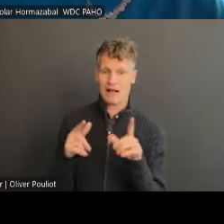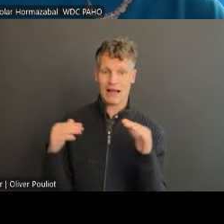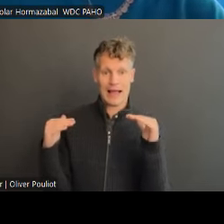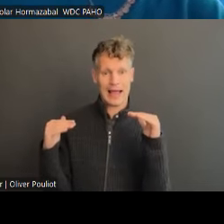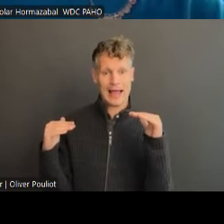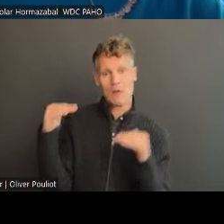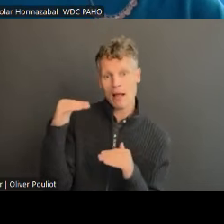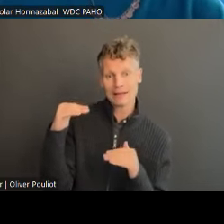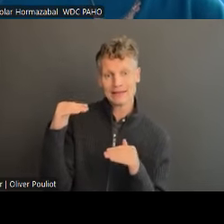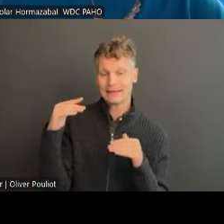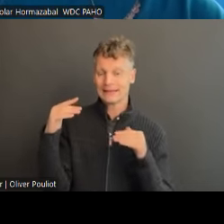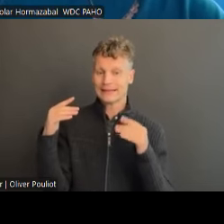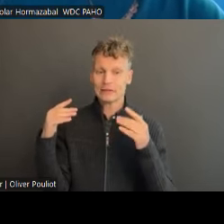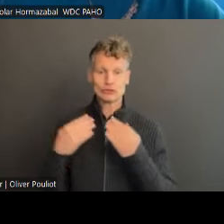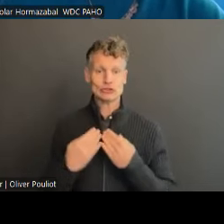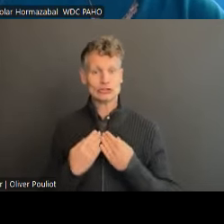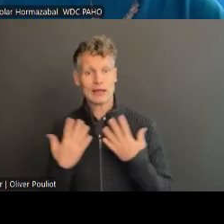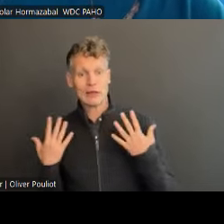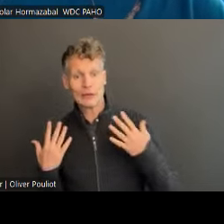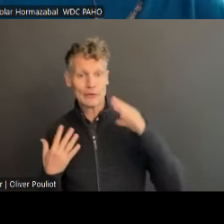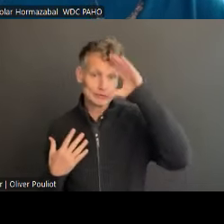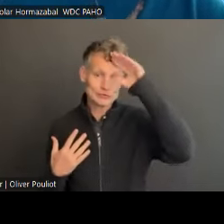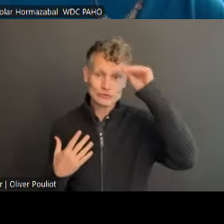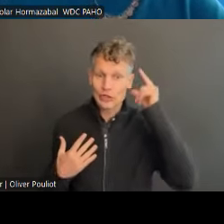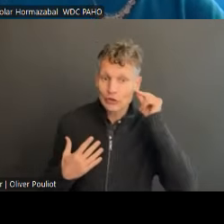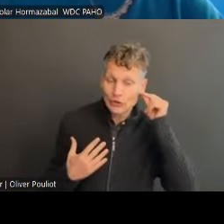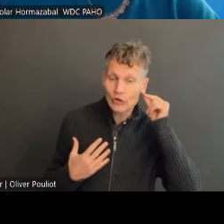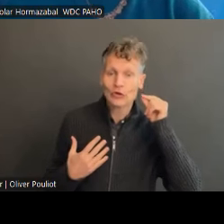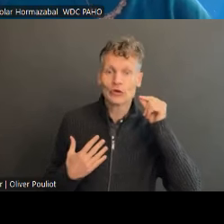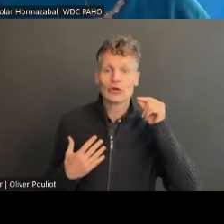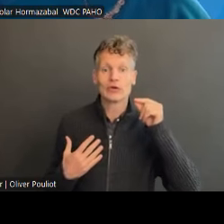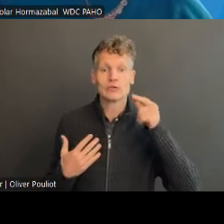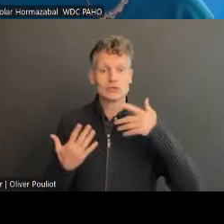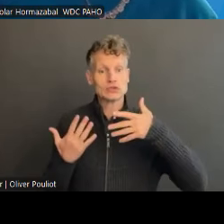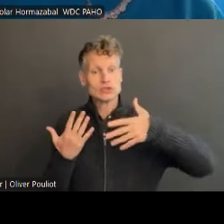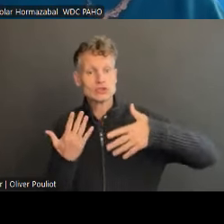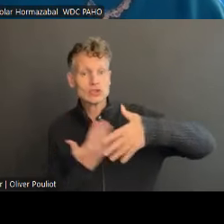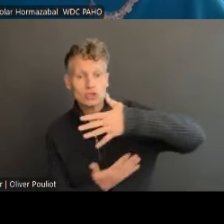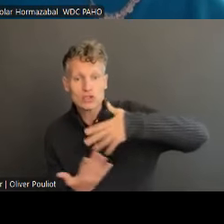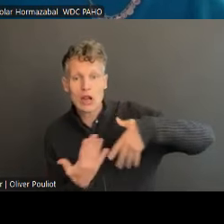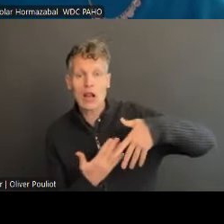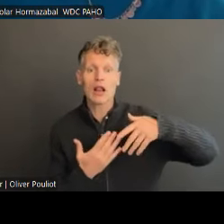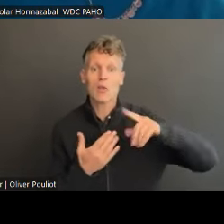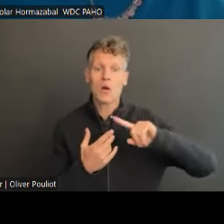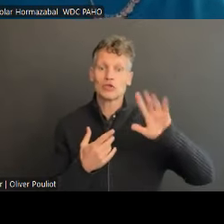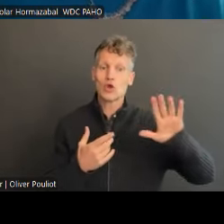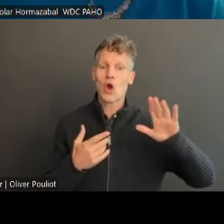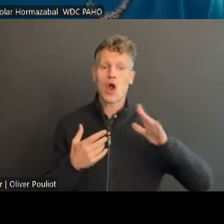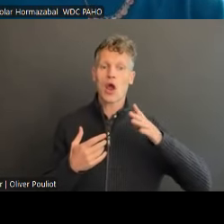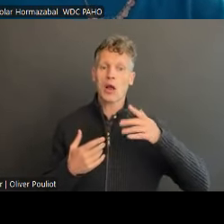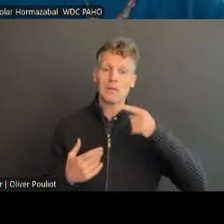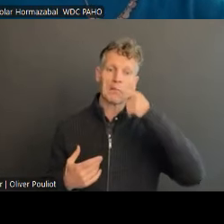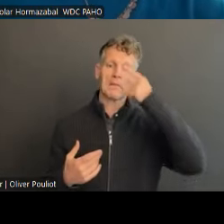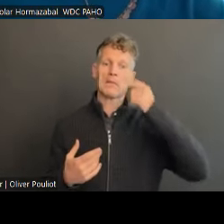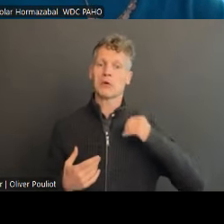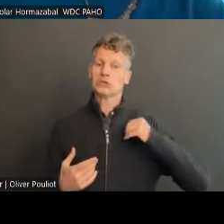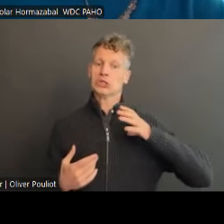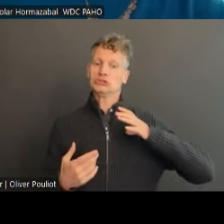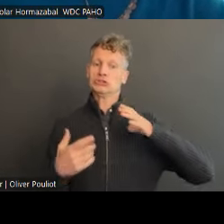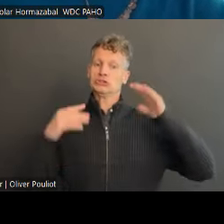gender, race, social class, and it's another element in the concept that we have today in the region. So what should we